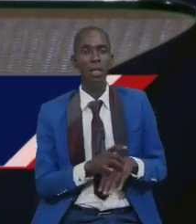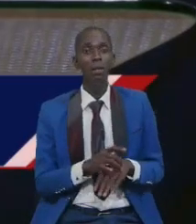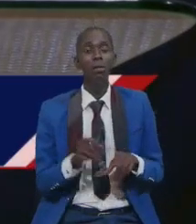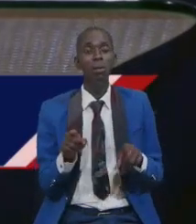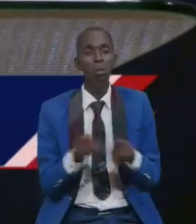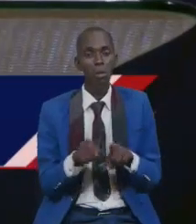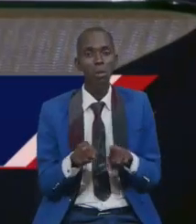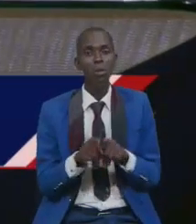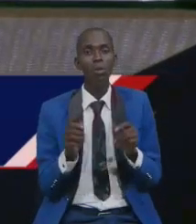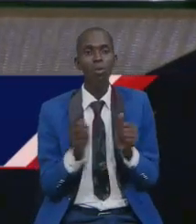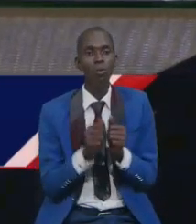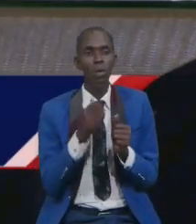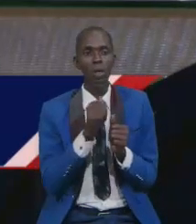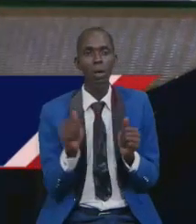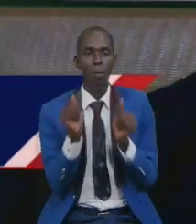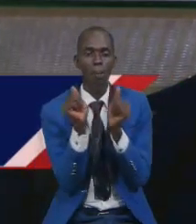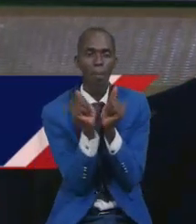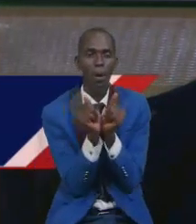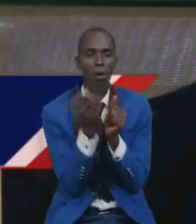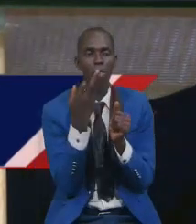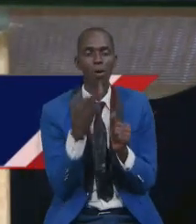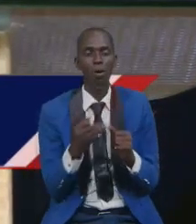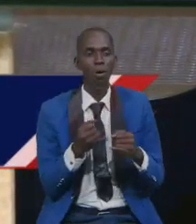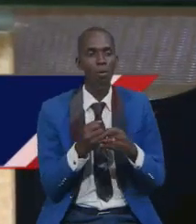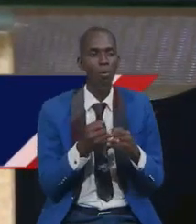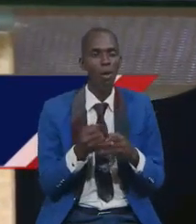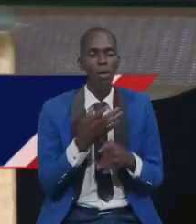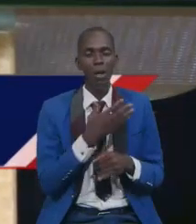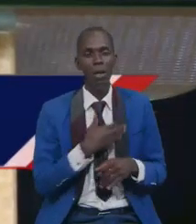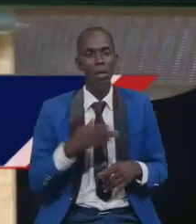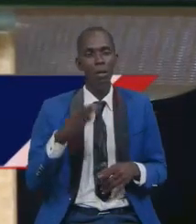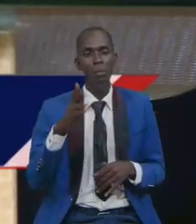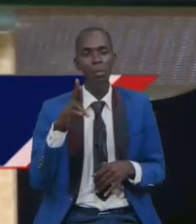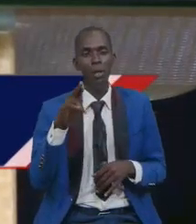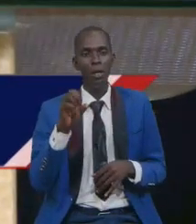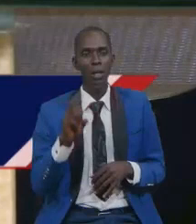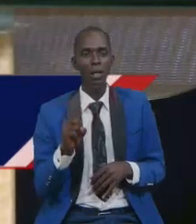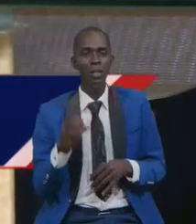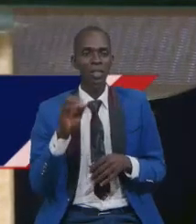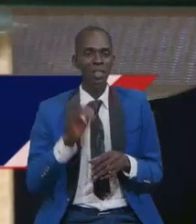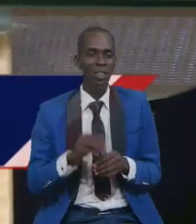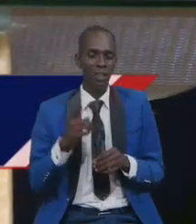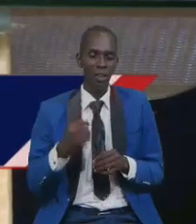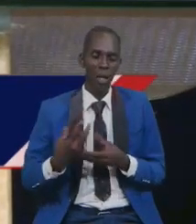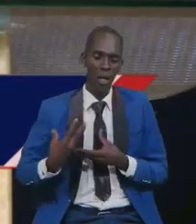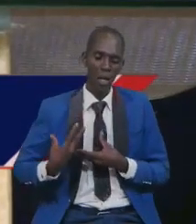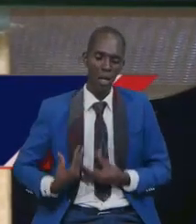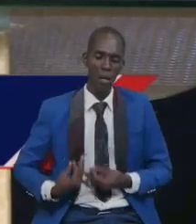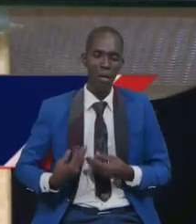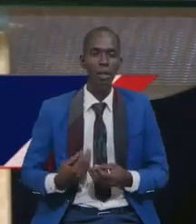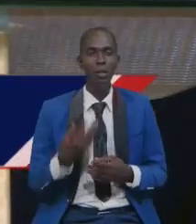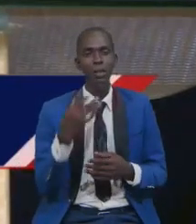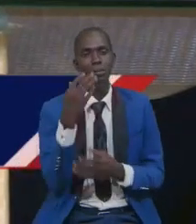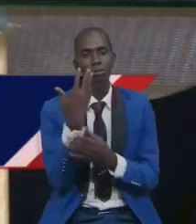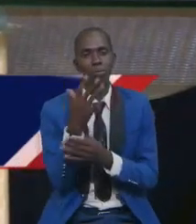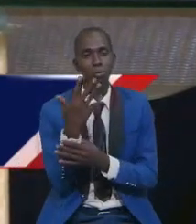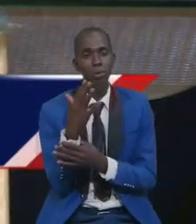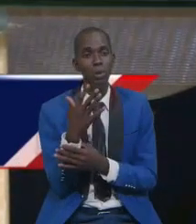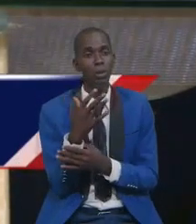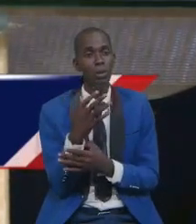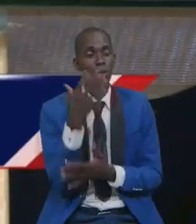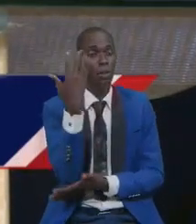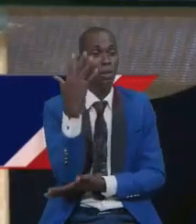even with a branch of iron and brass, in the tender grass